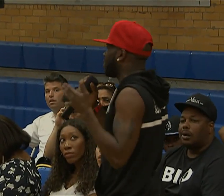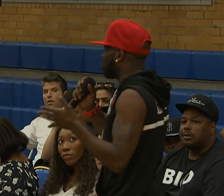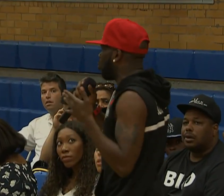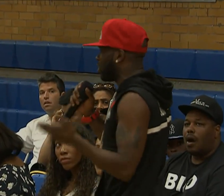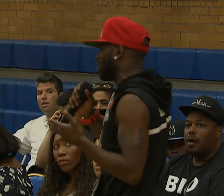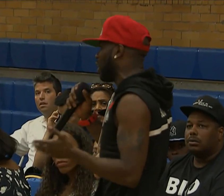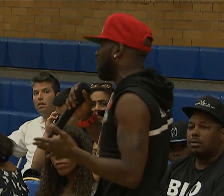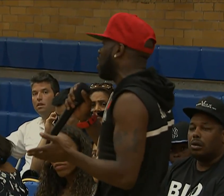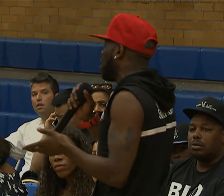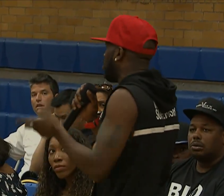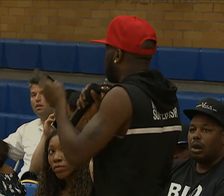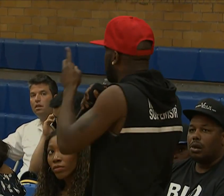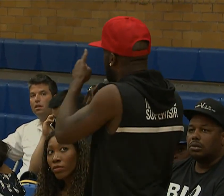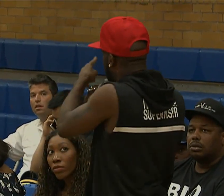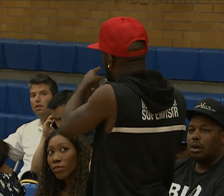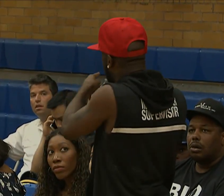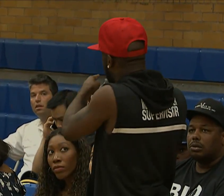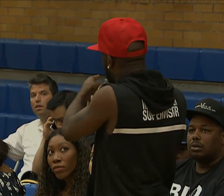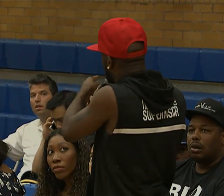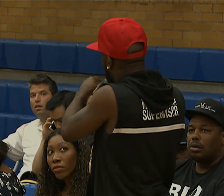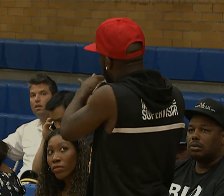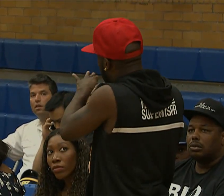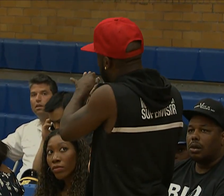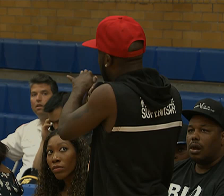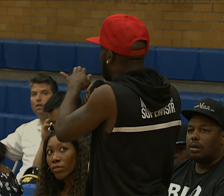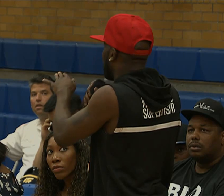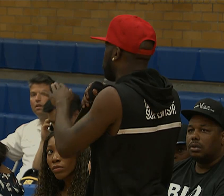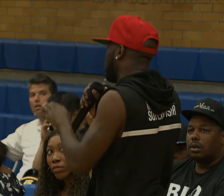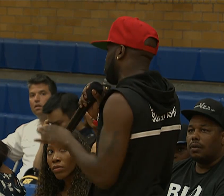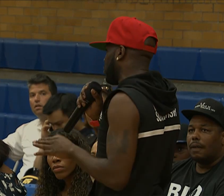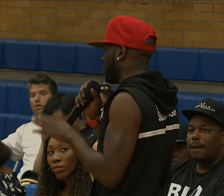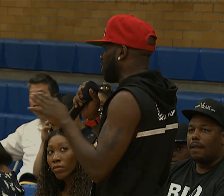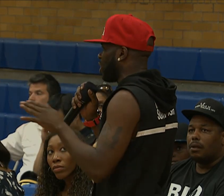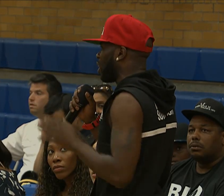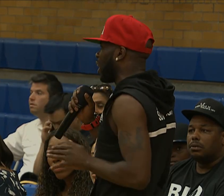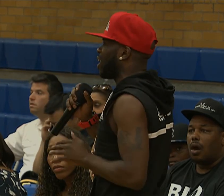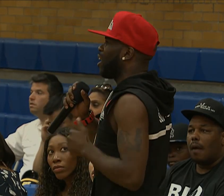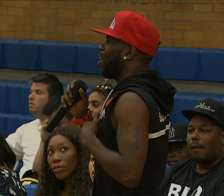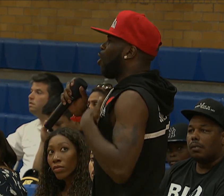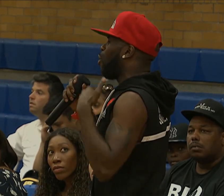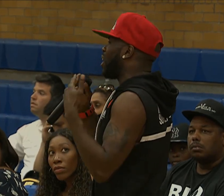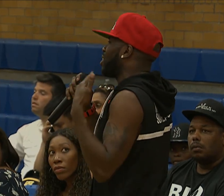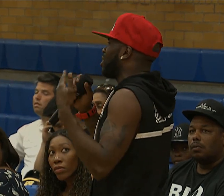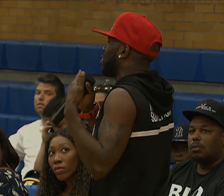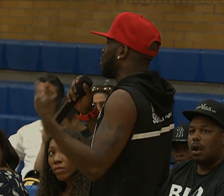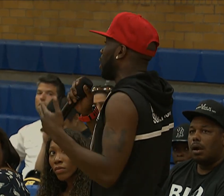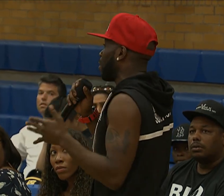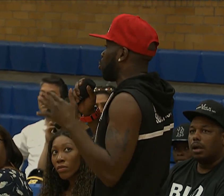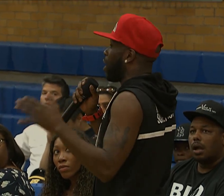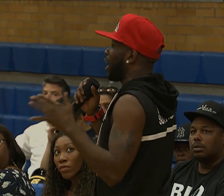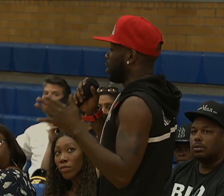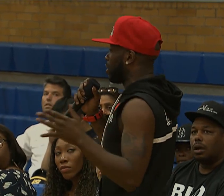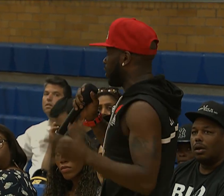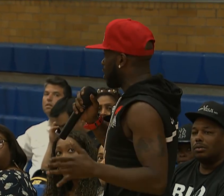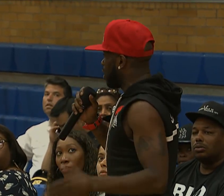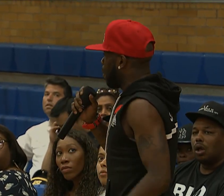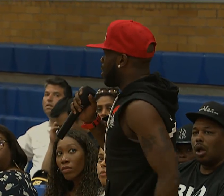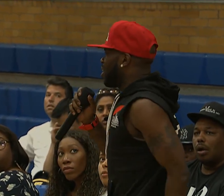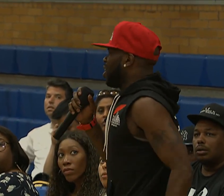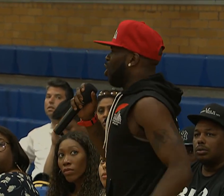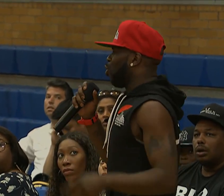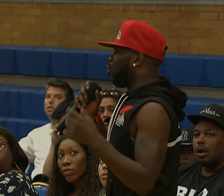nobody asked this question yet, but maybe she might have hit on it, but this is it. Like, why does it seem like